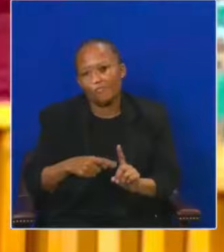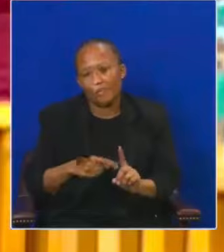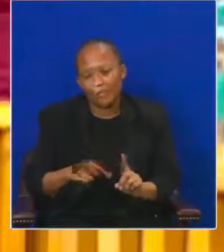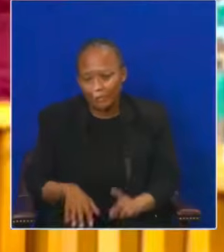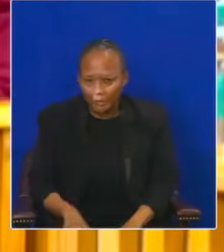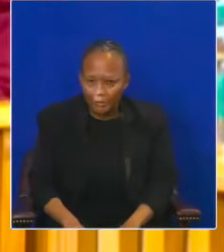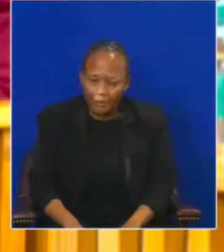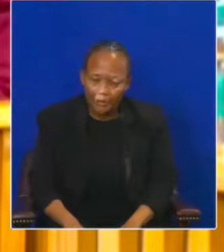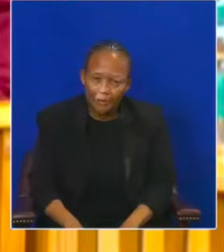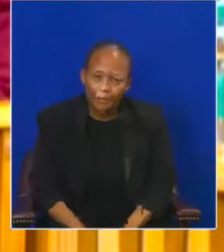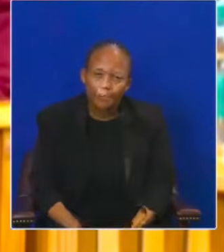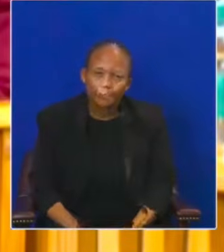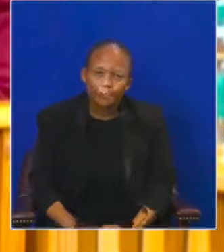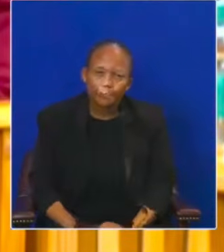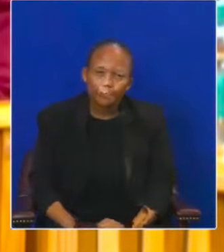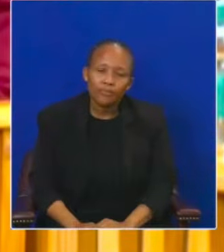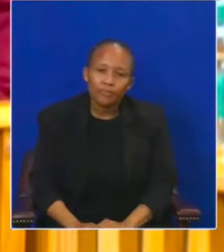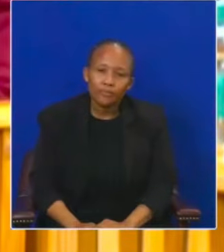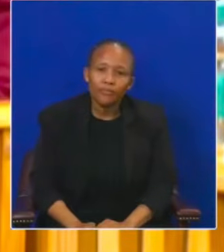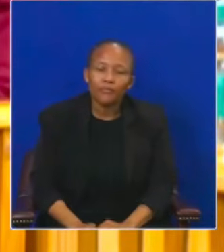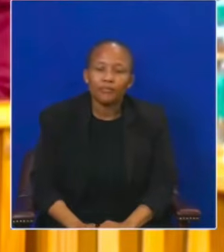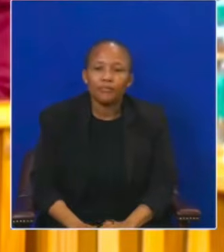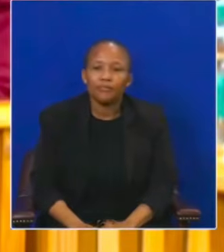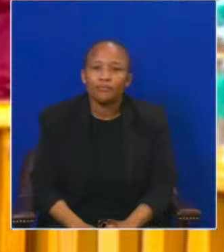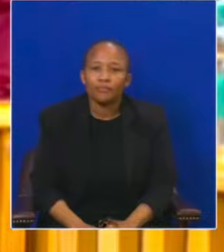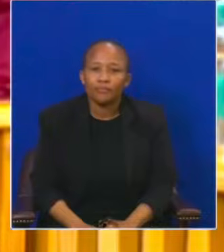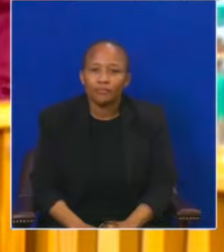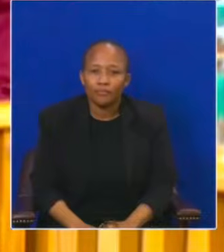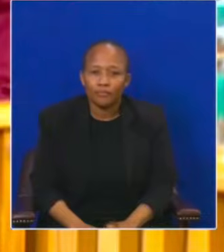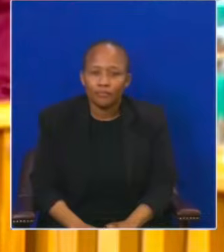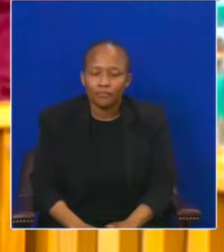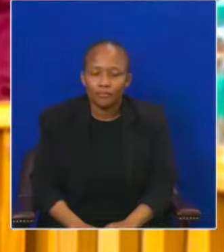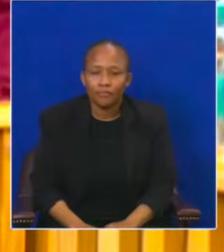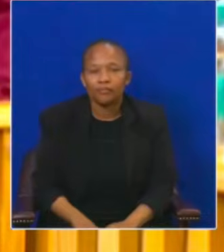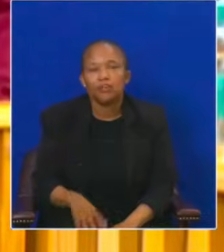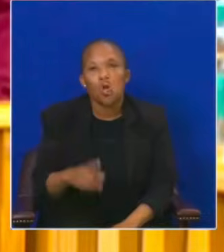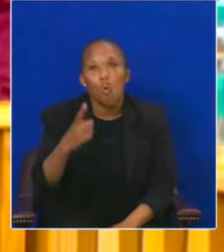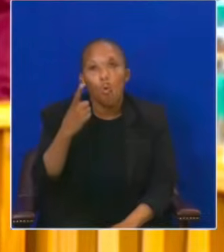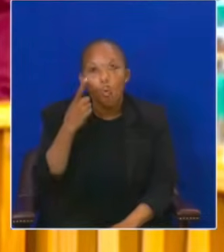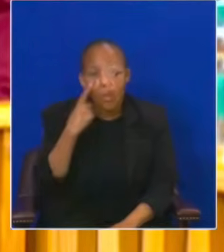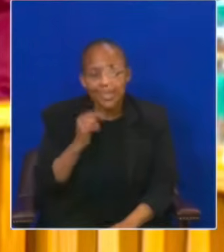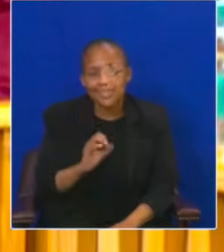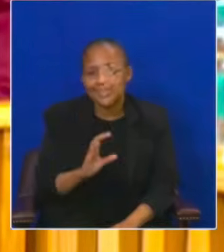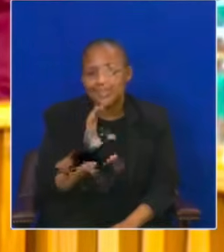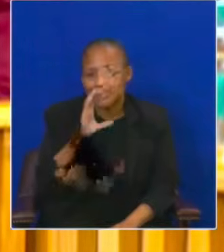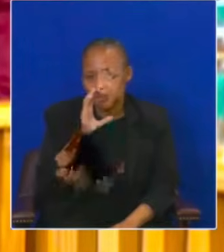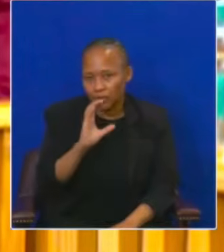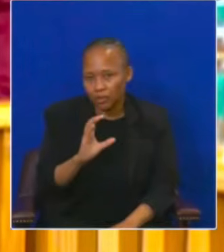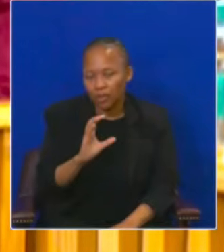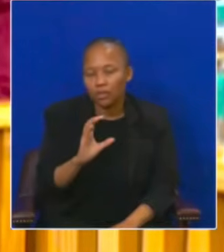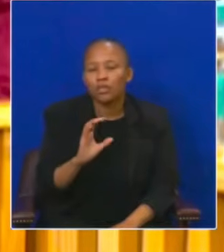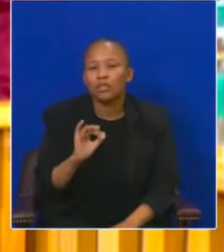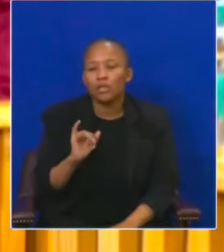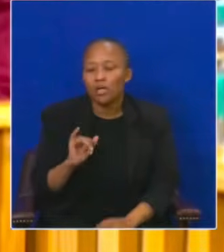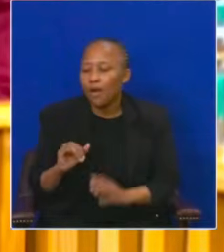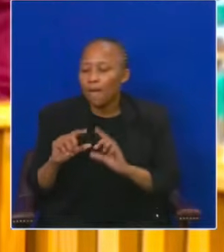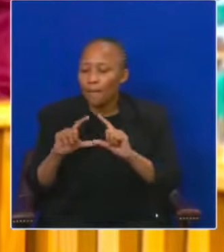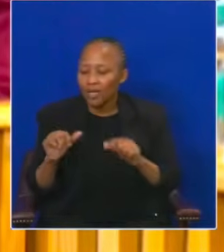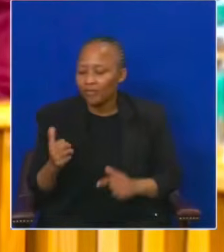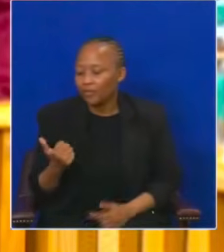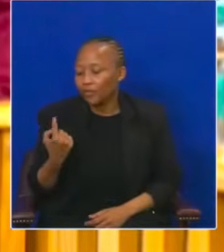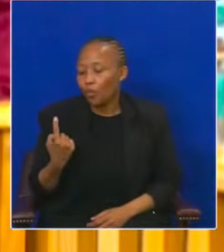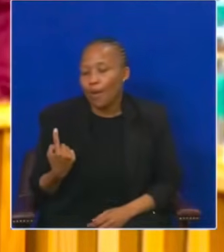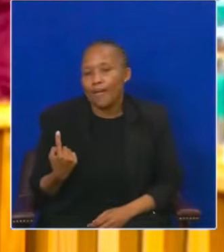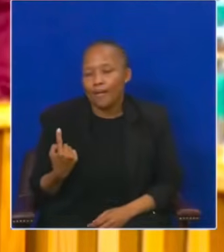Thank you, Witness C. Picking up from paragraph 61, please then inform the